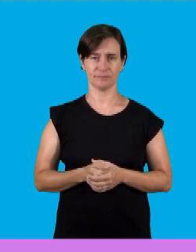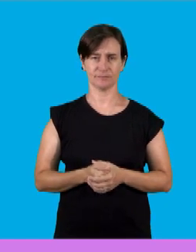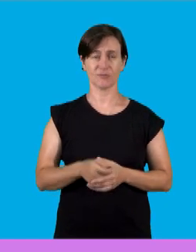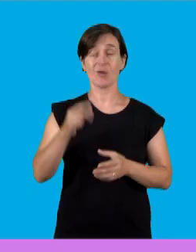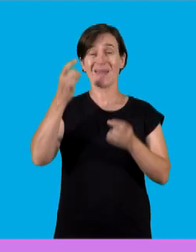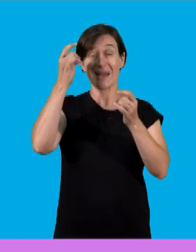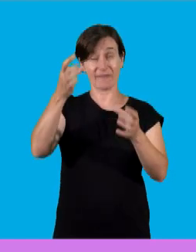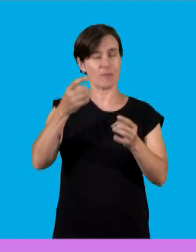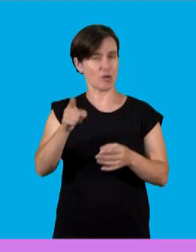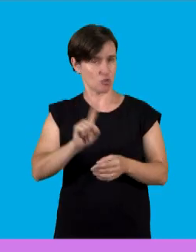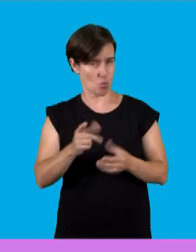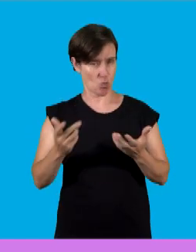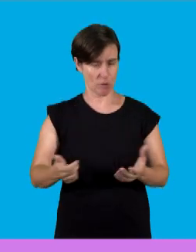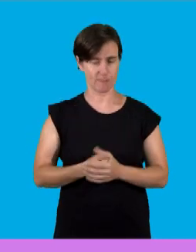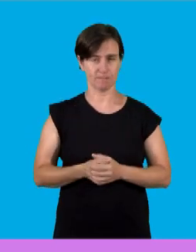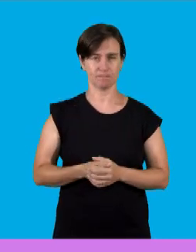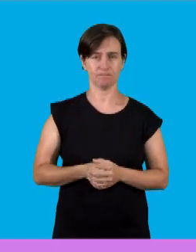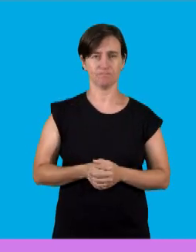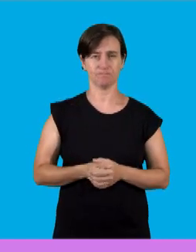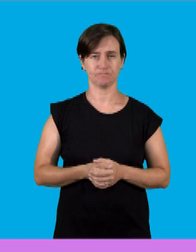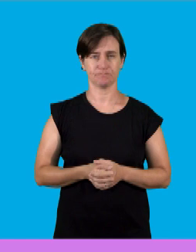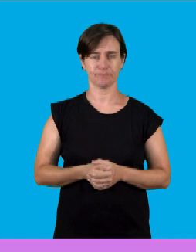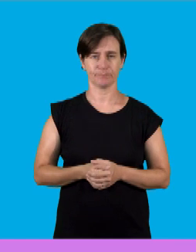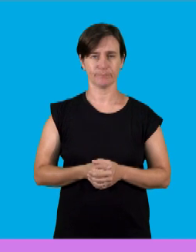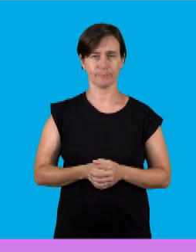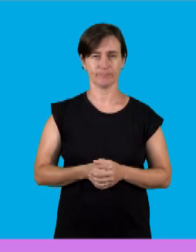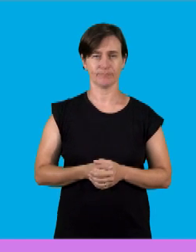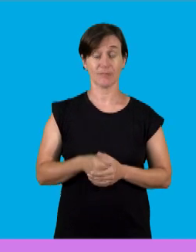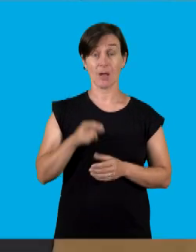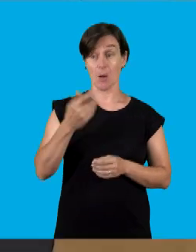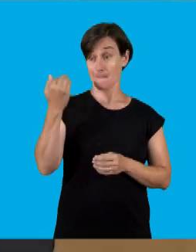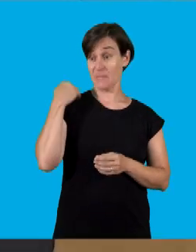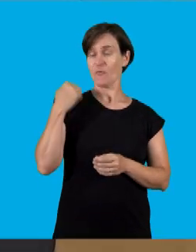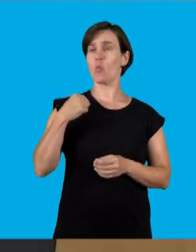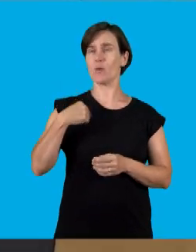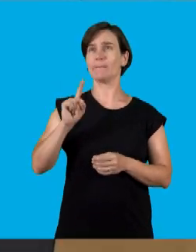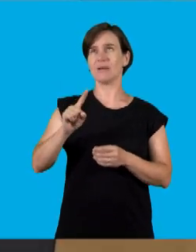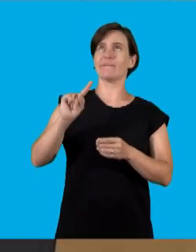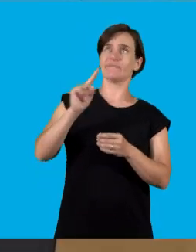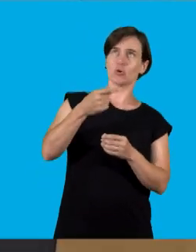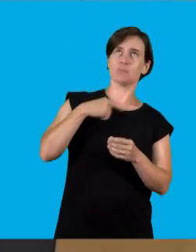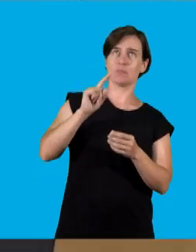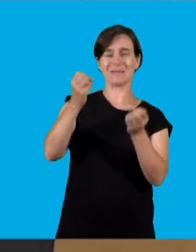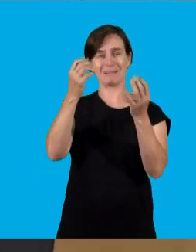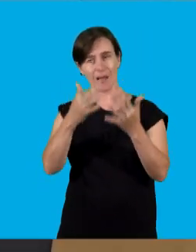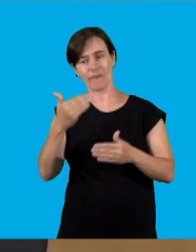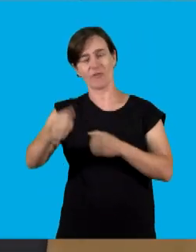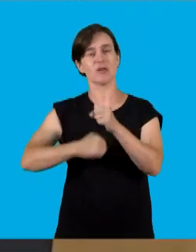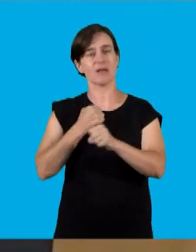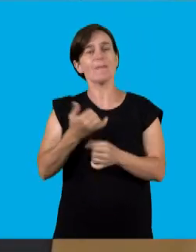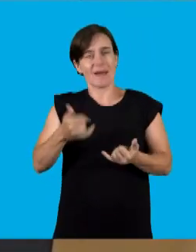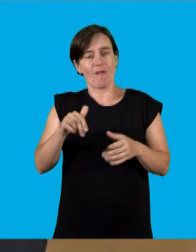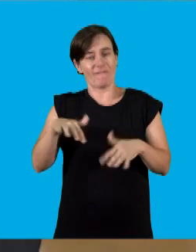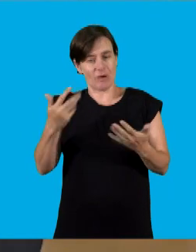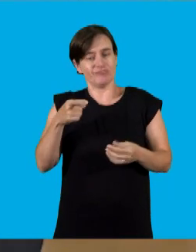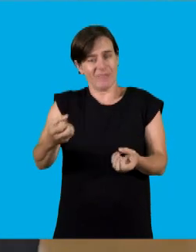was given. So remember, normally we first have to calculate that annual taxable income, but in this case, it's already given to